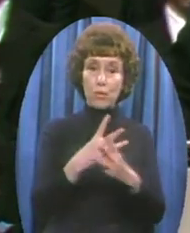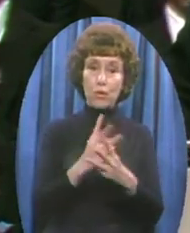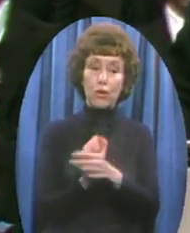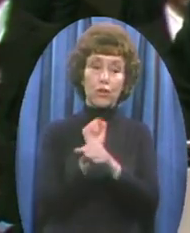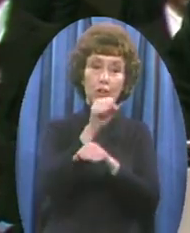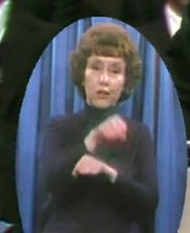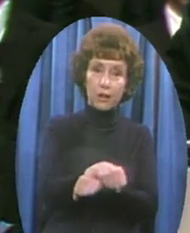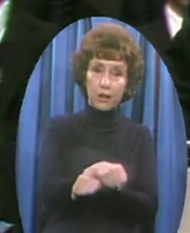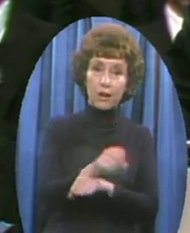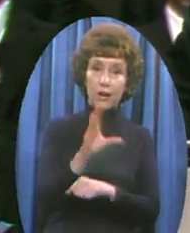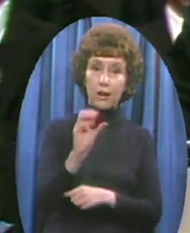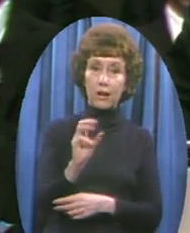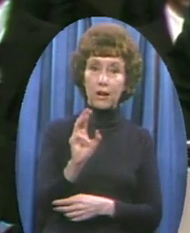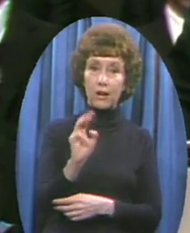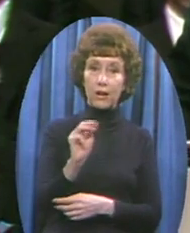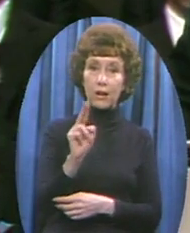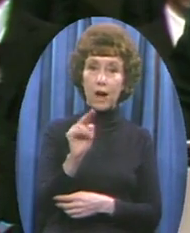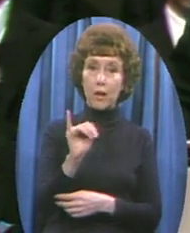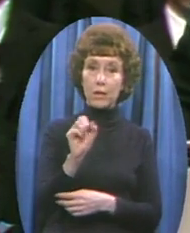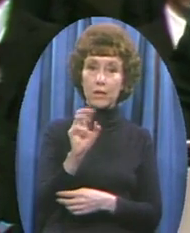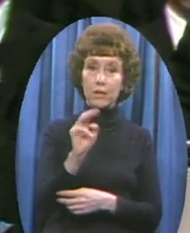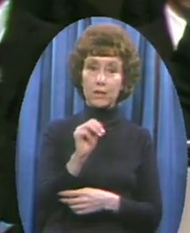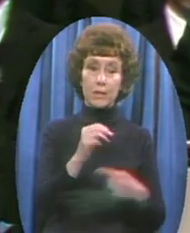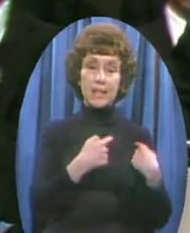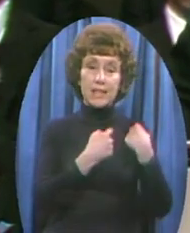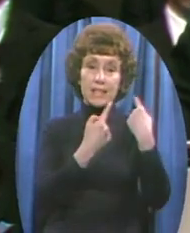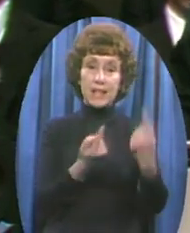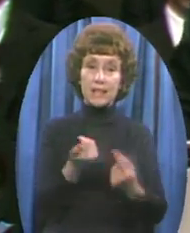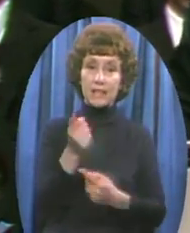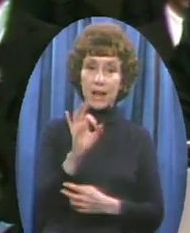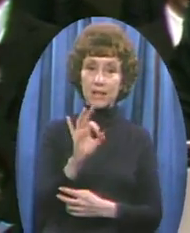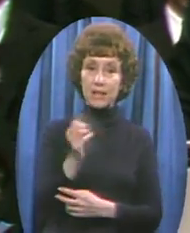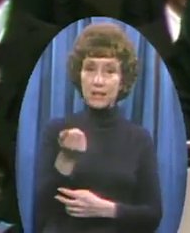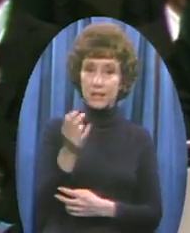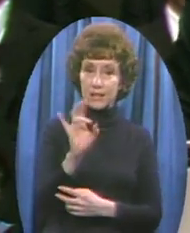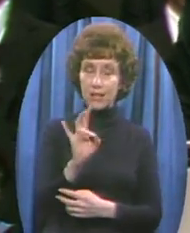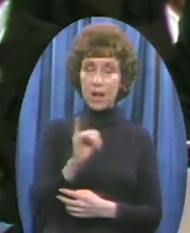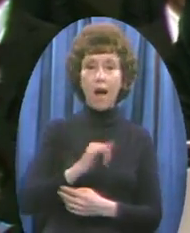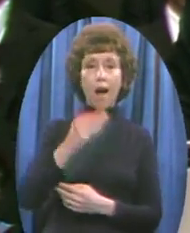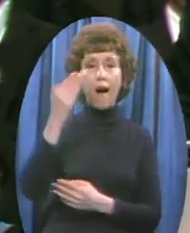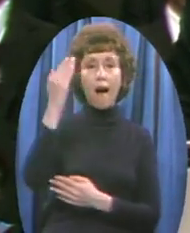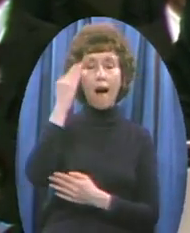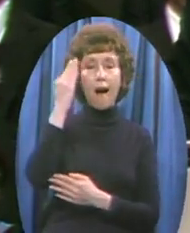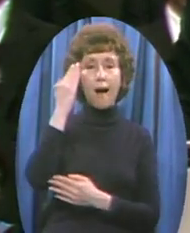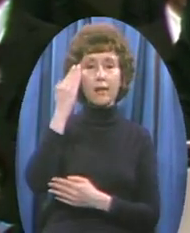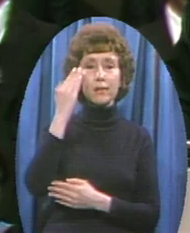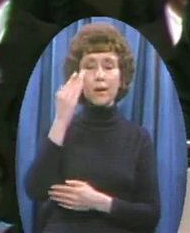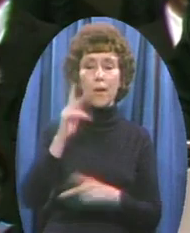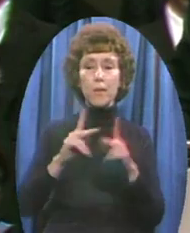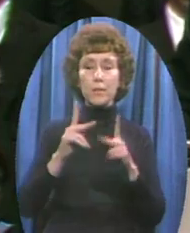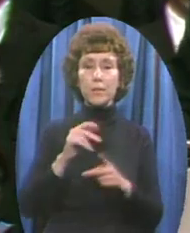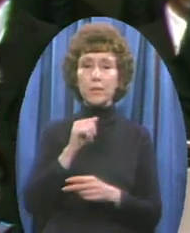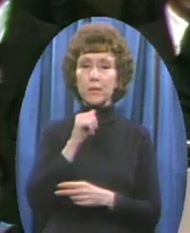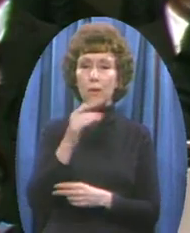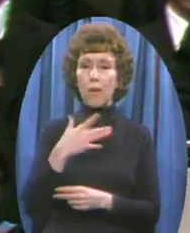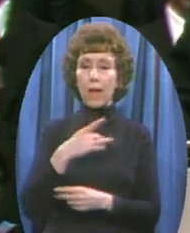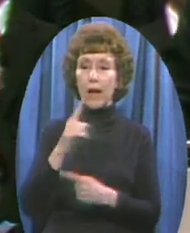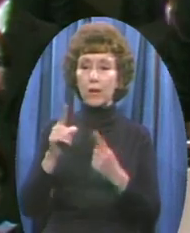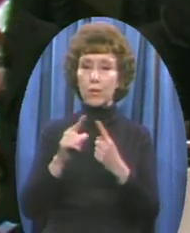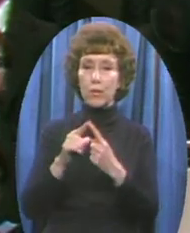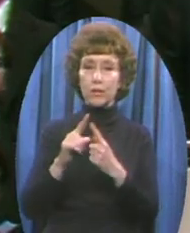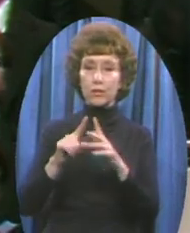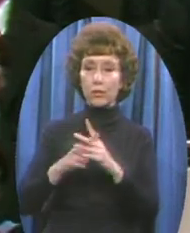1917. I know that one is accused of being a witch hunter when he begins talking about this subject, but I've